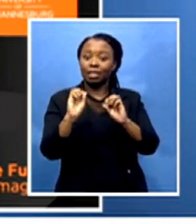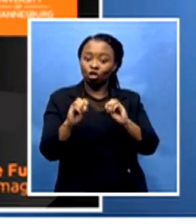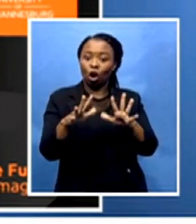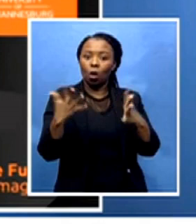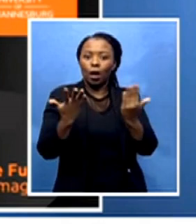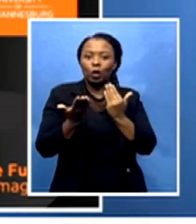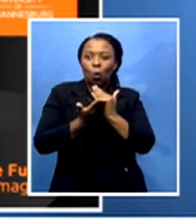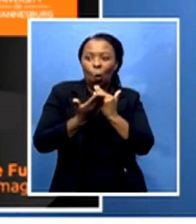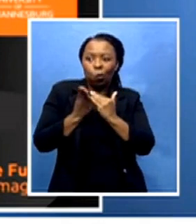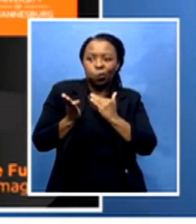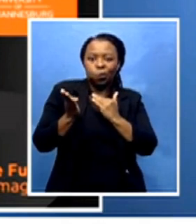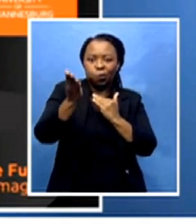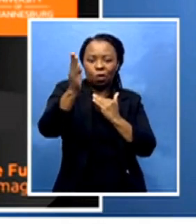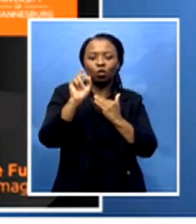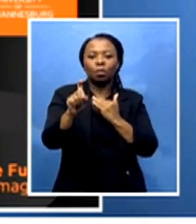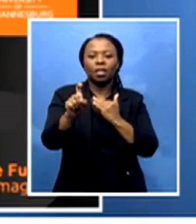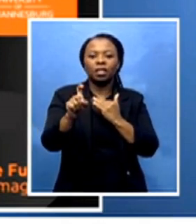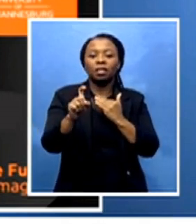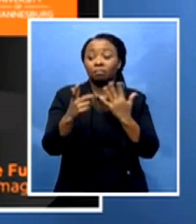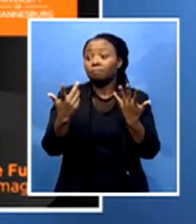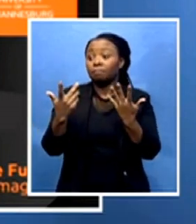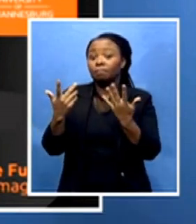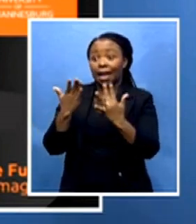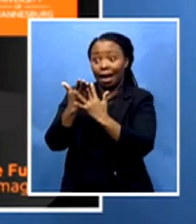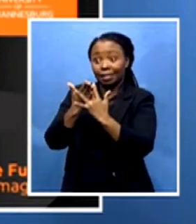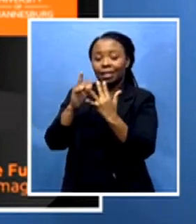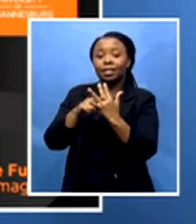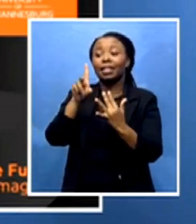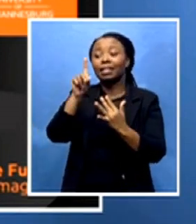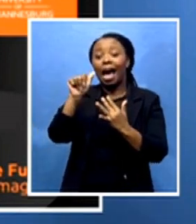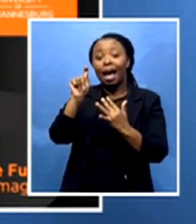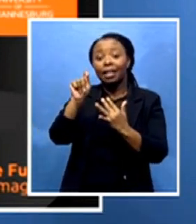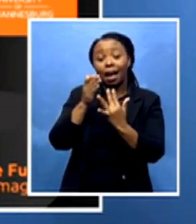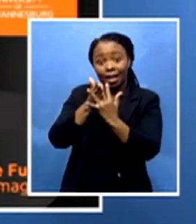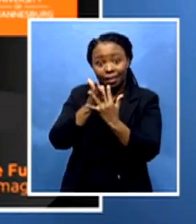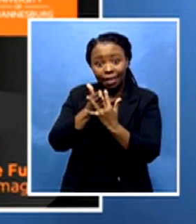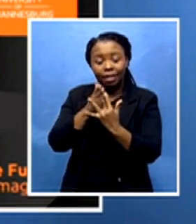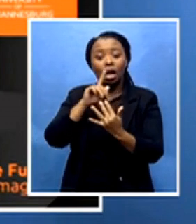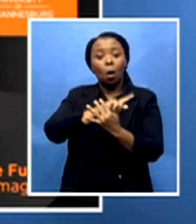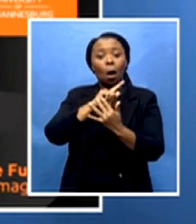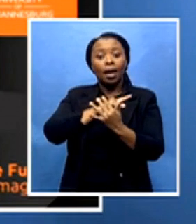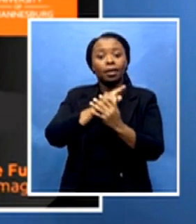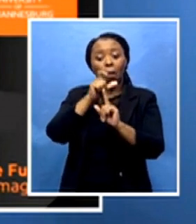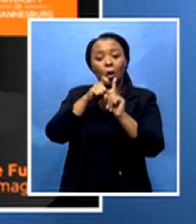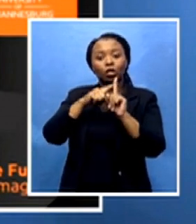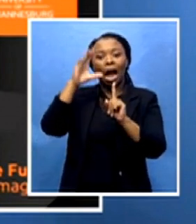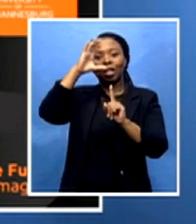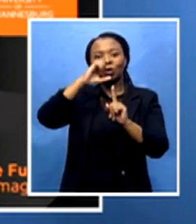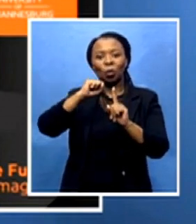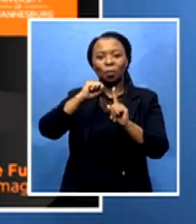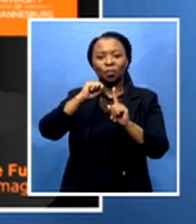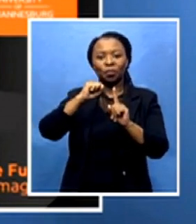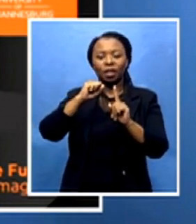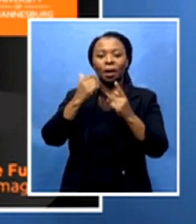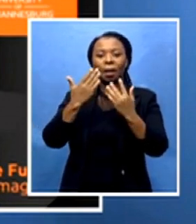Yeah, exactly. Data access, because one would assume if you have a blended approach in the school, there would also